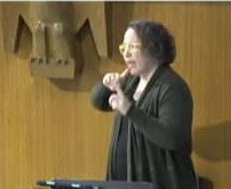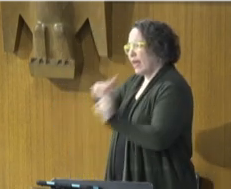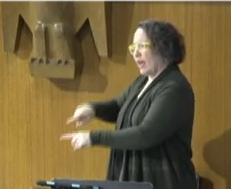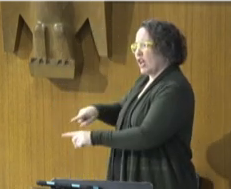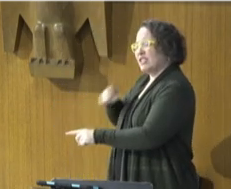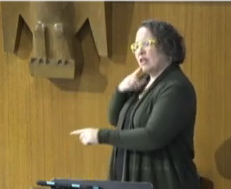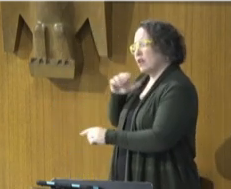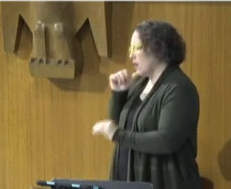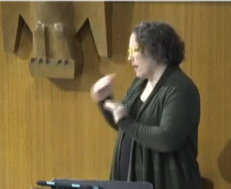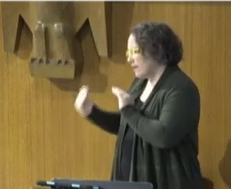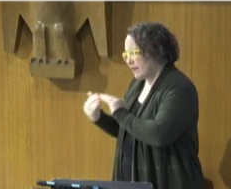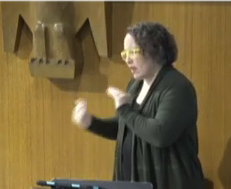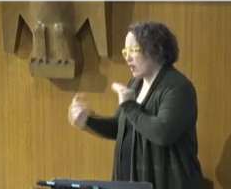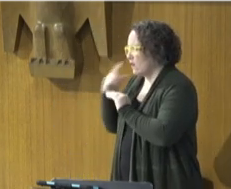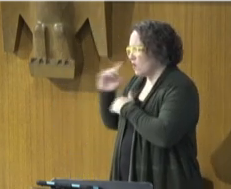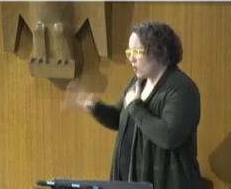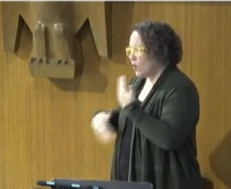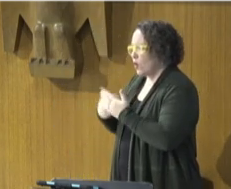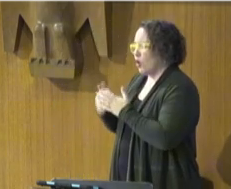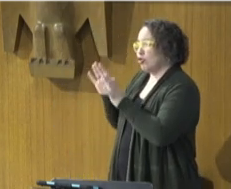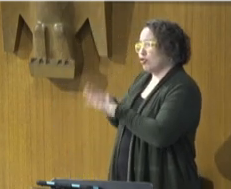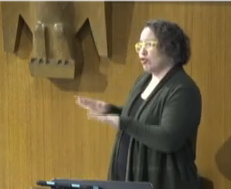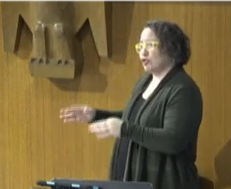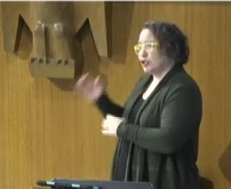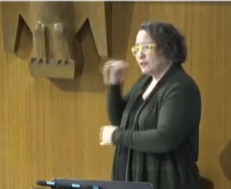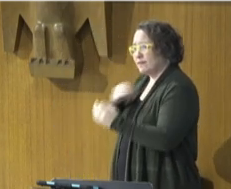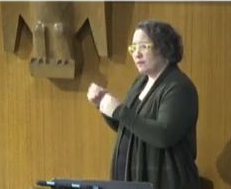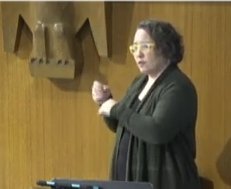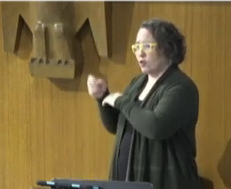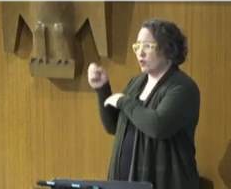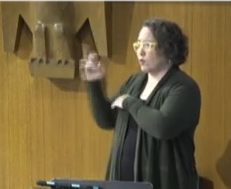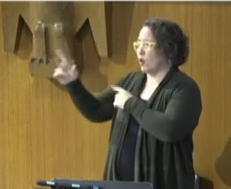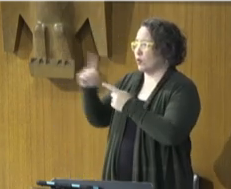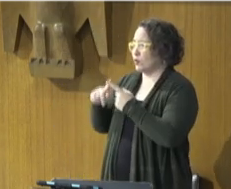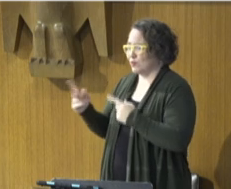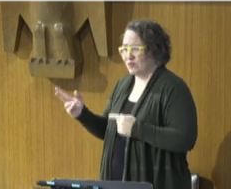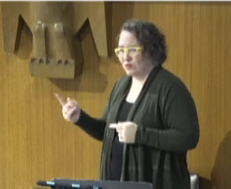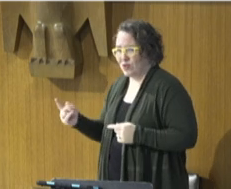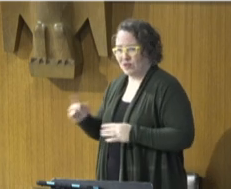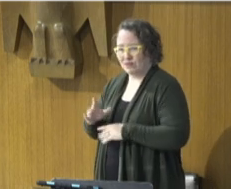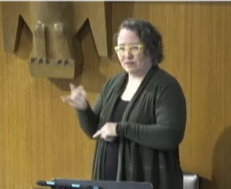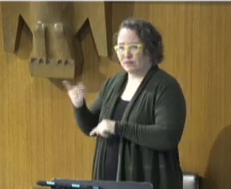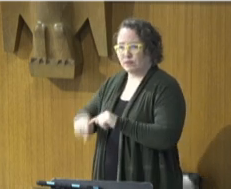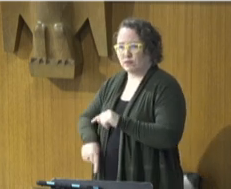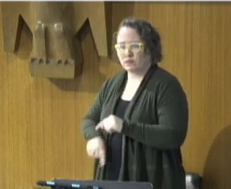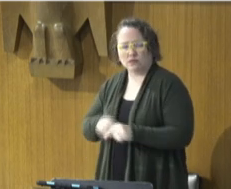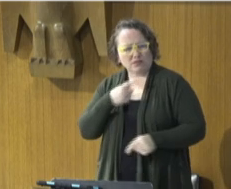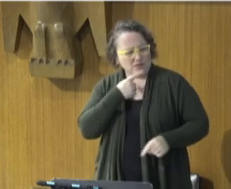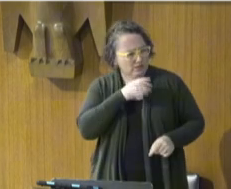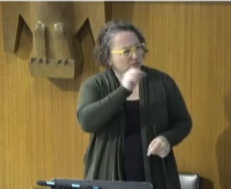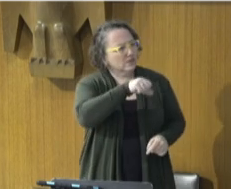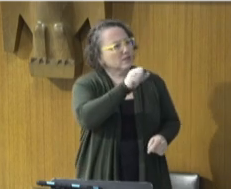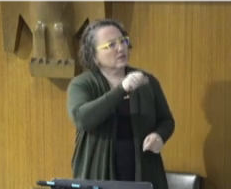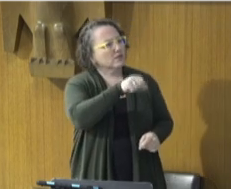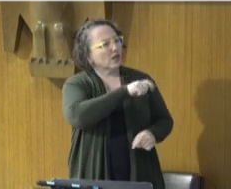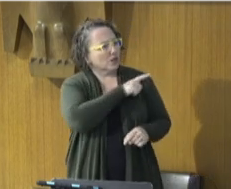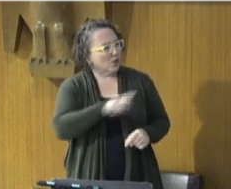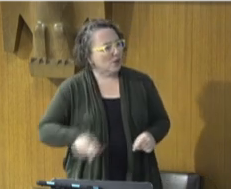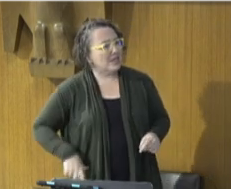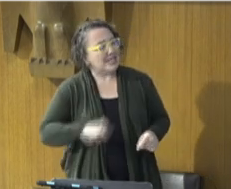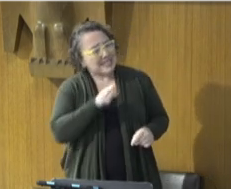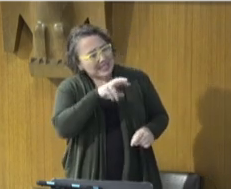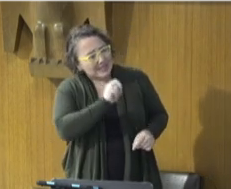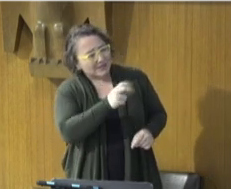not fair to take the children's food and throw it to the dogs. She said, Yes, Lord, yet even the